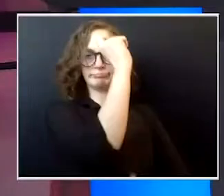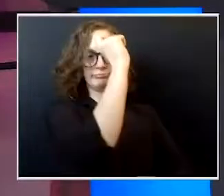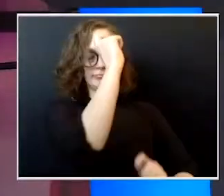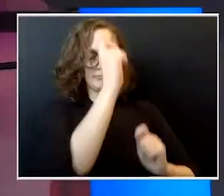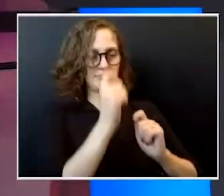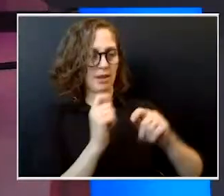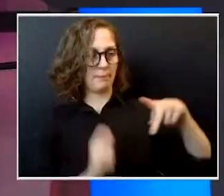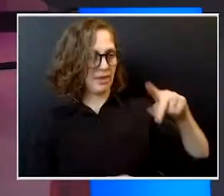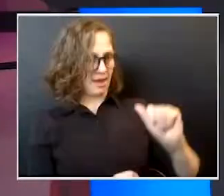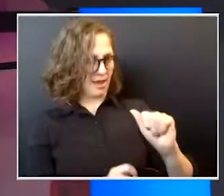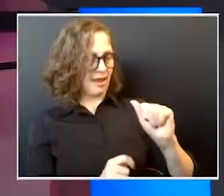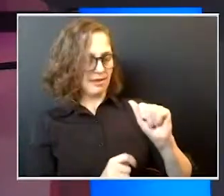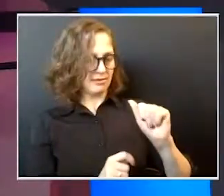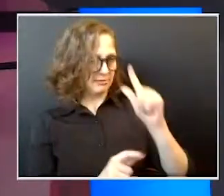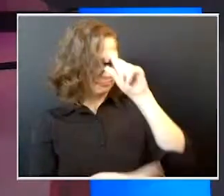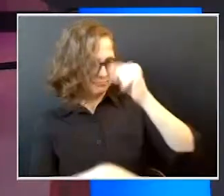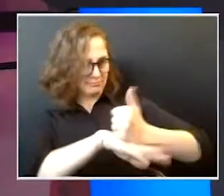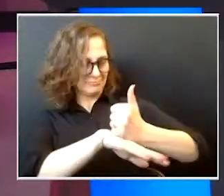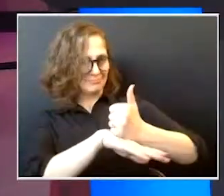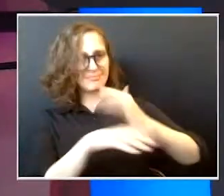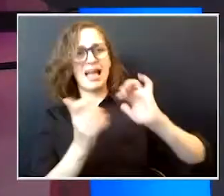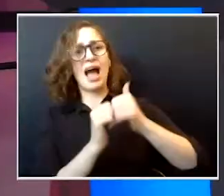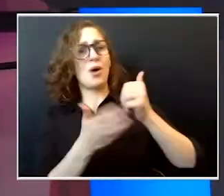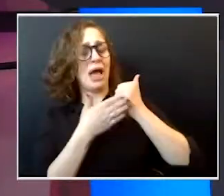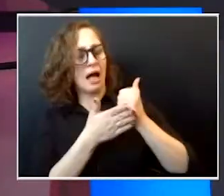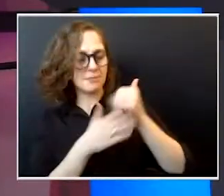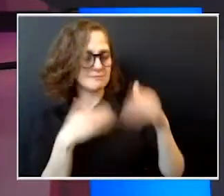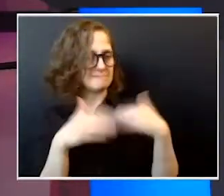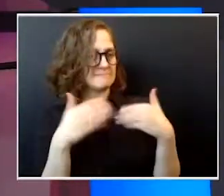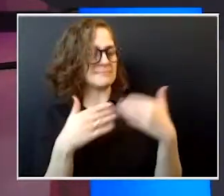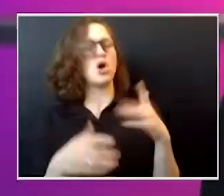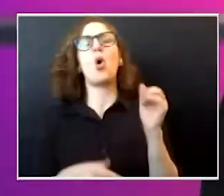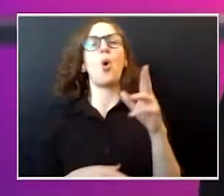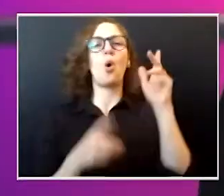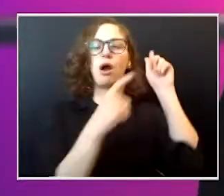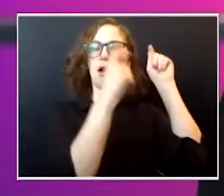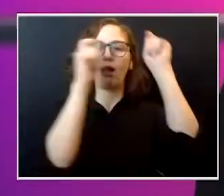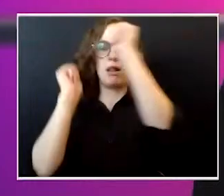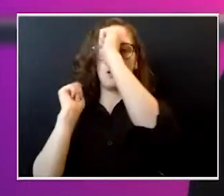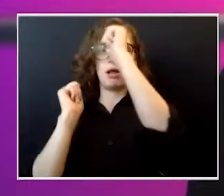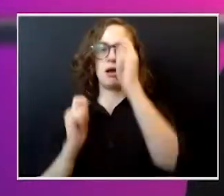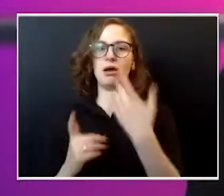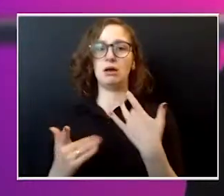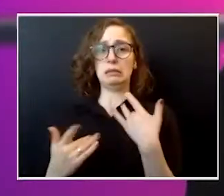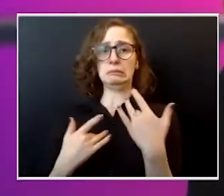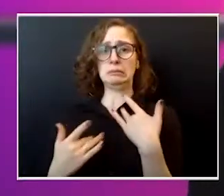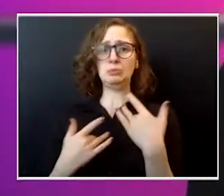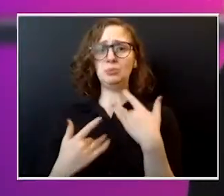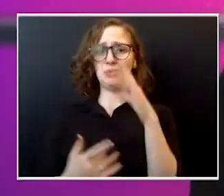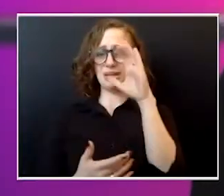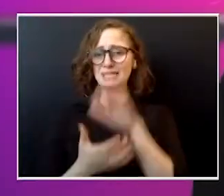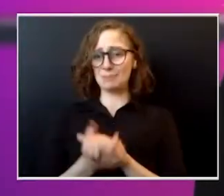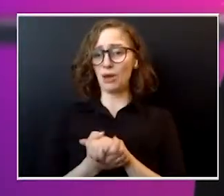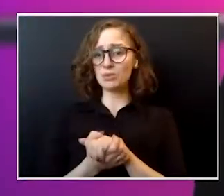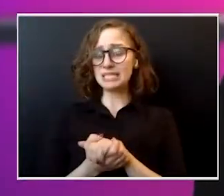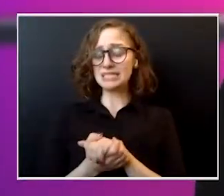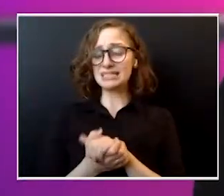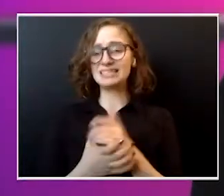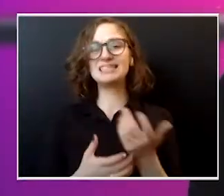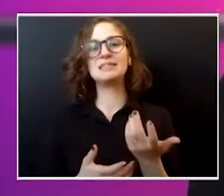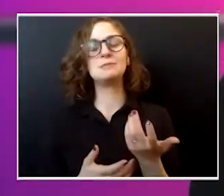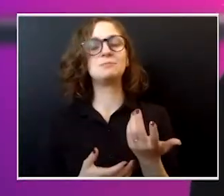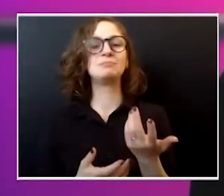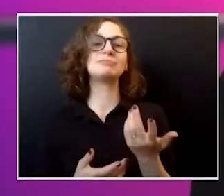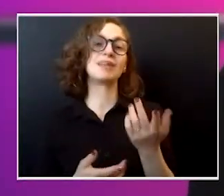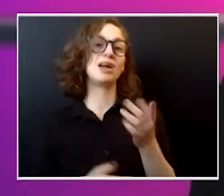through this medically, or were you in worried spouse mode? I think I started off in physician assistant mode. I was like, you know, you're being a bad